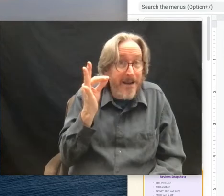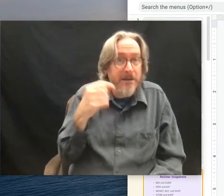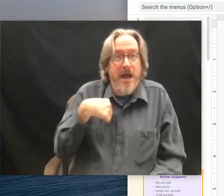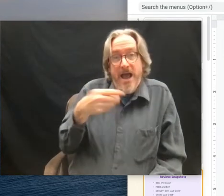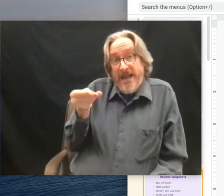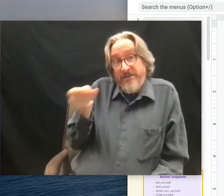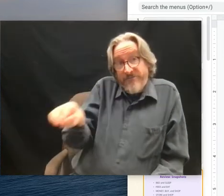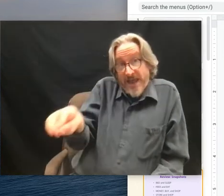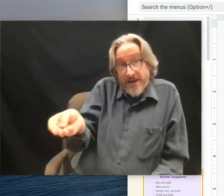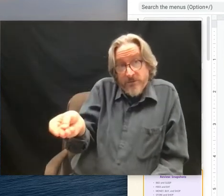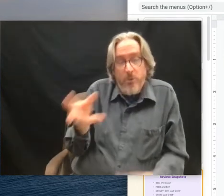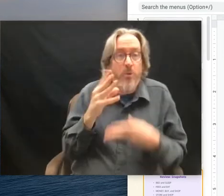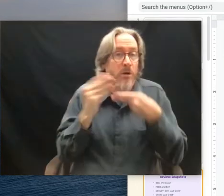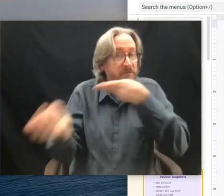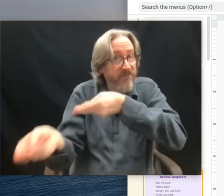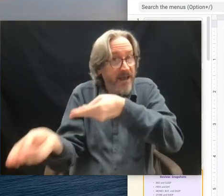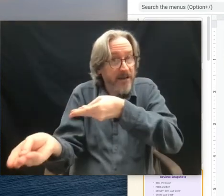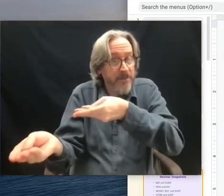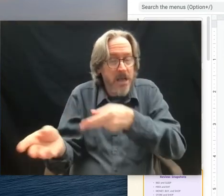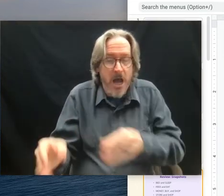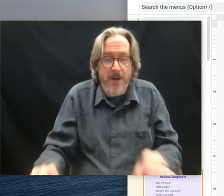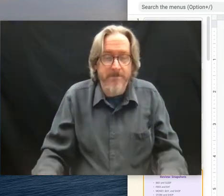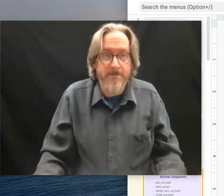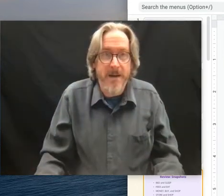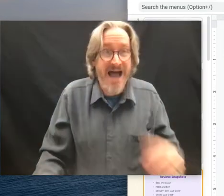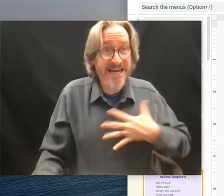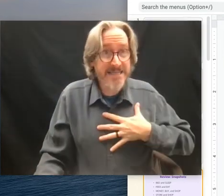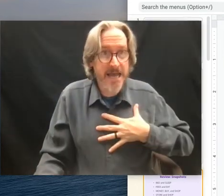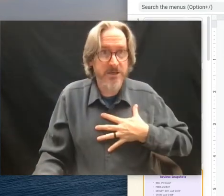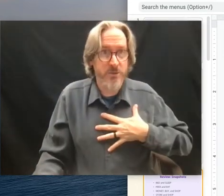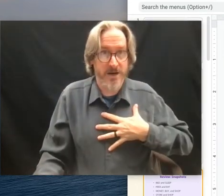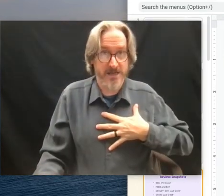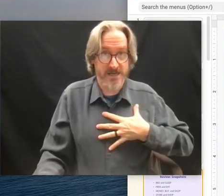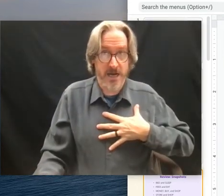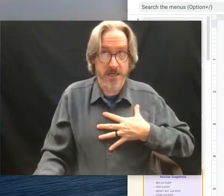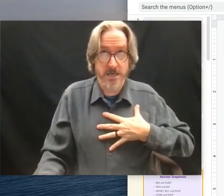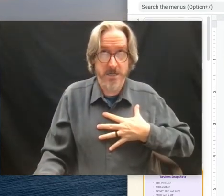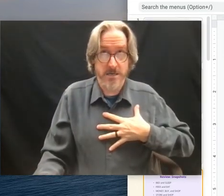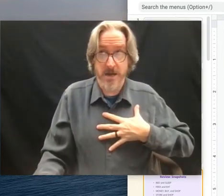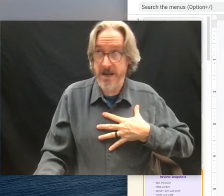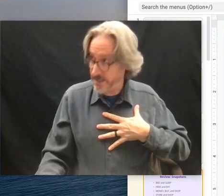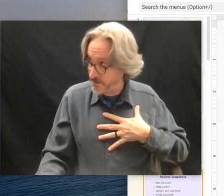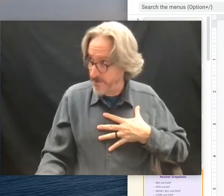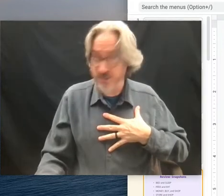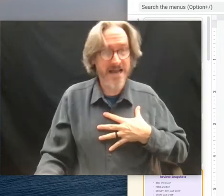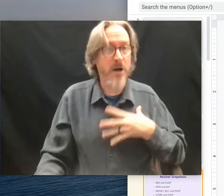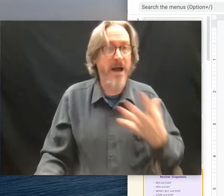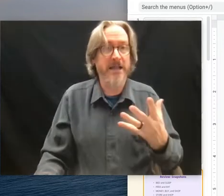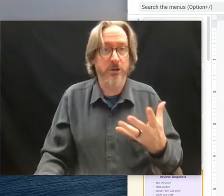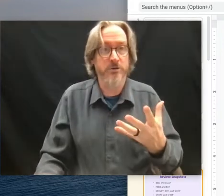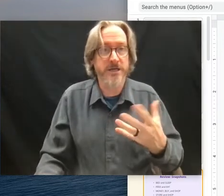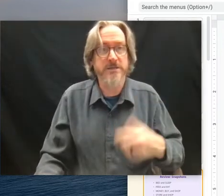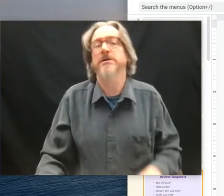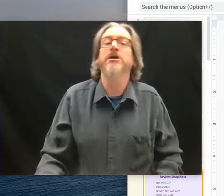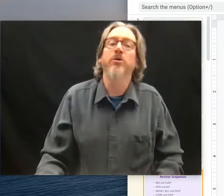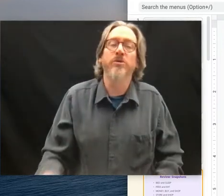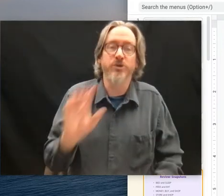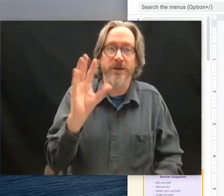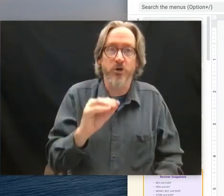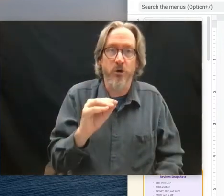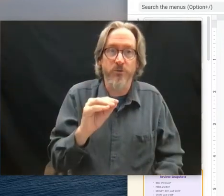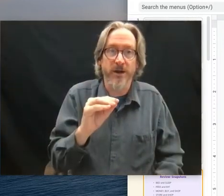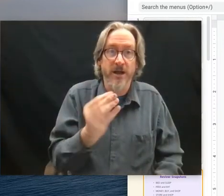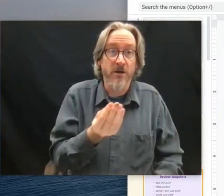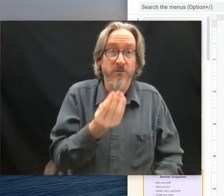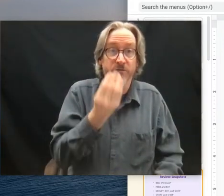cat, I fed or fed. I tend to, when I sign, and this is probably just how I learned it, was